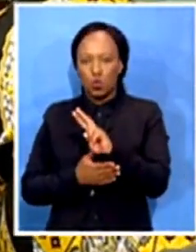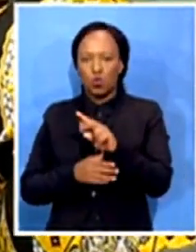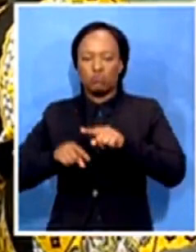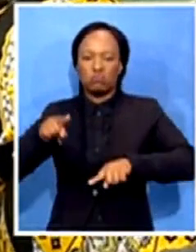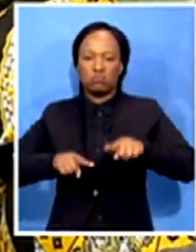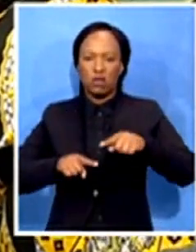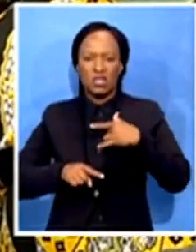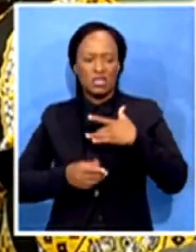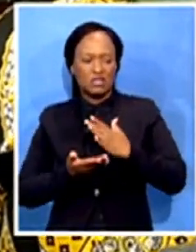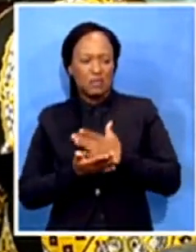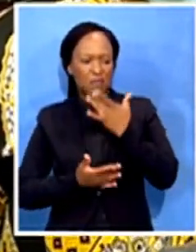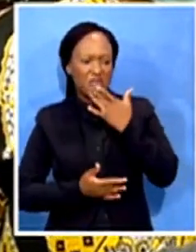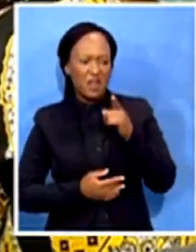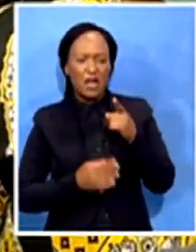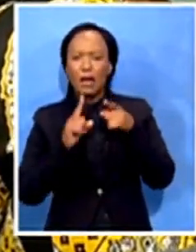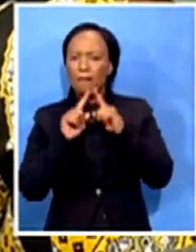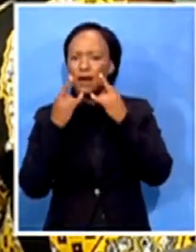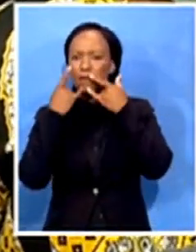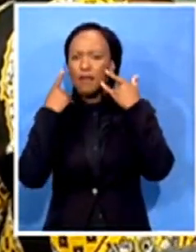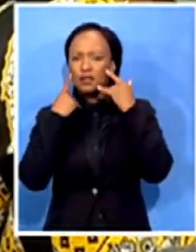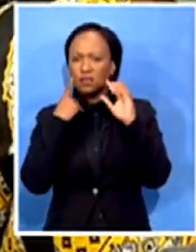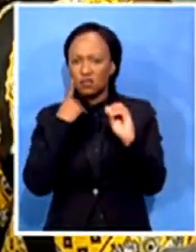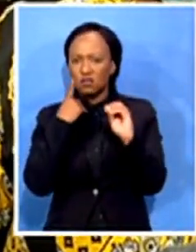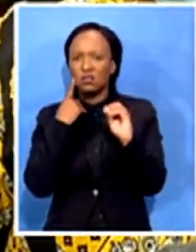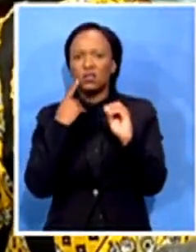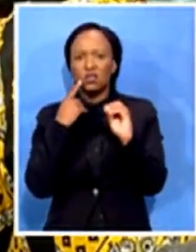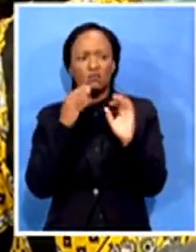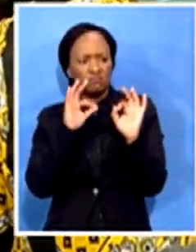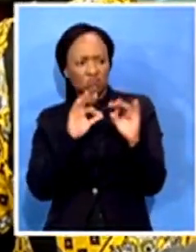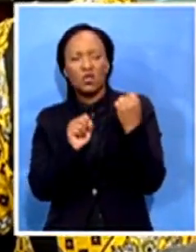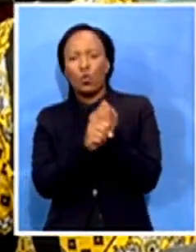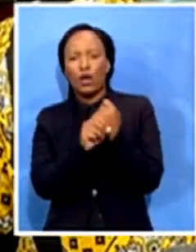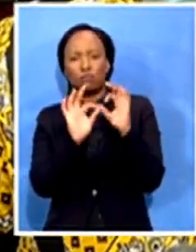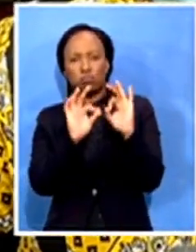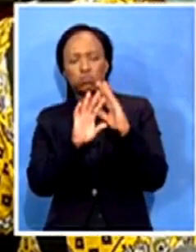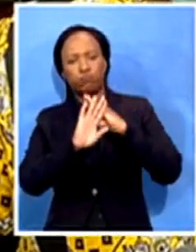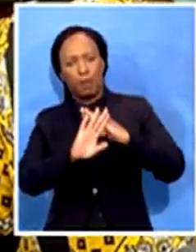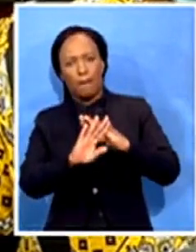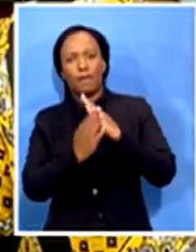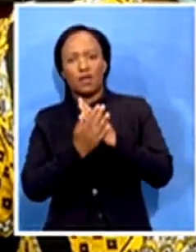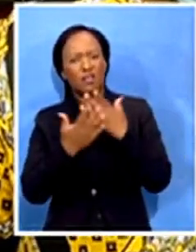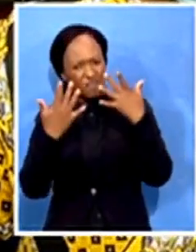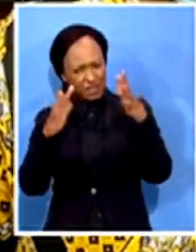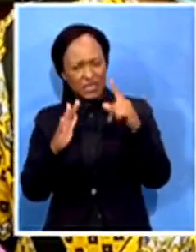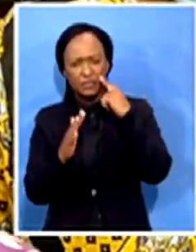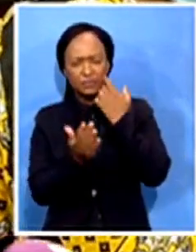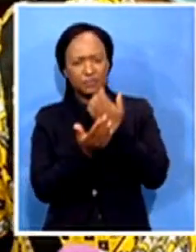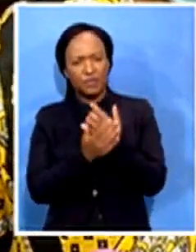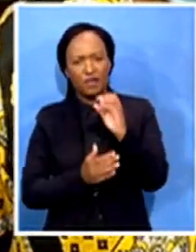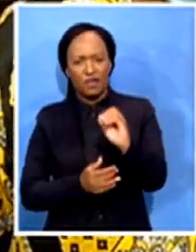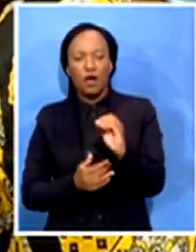that mask is equally effective and it has been proven. I think it's a matter of preference. We've got